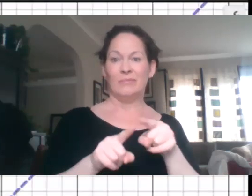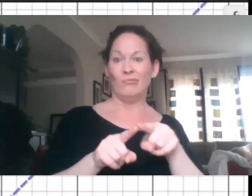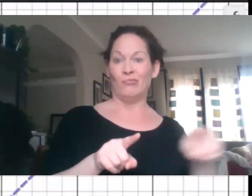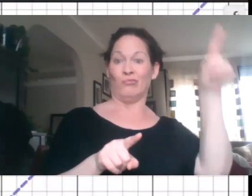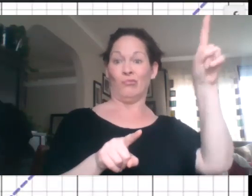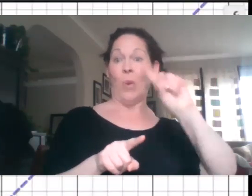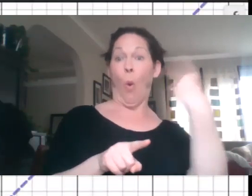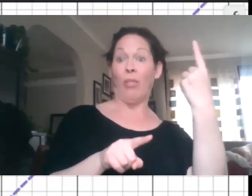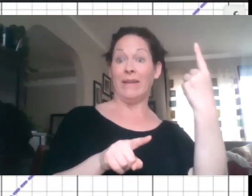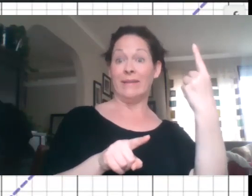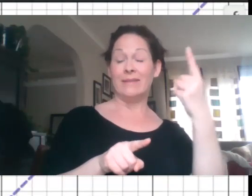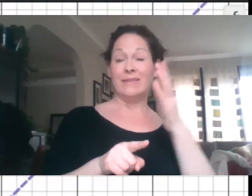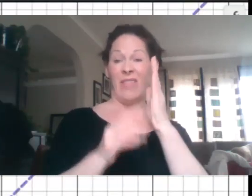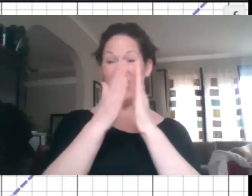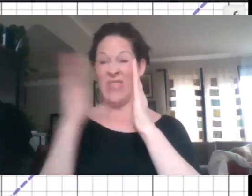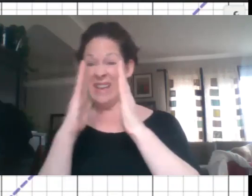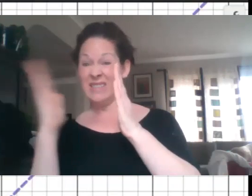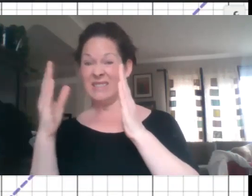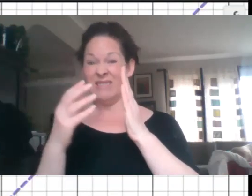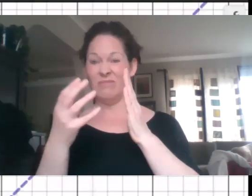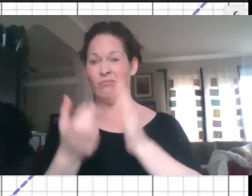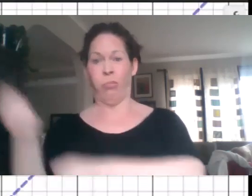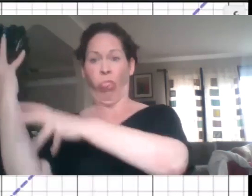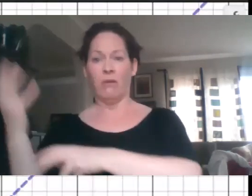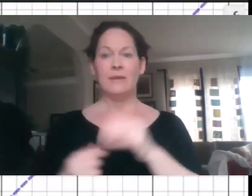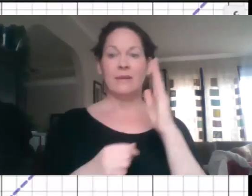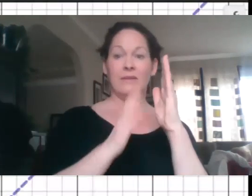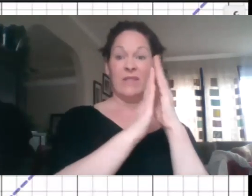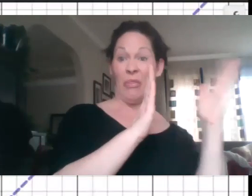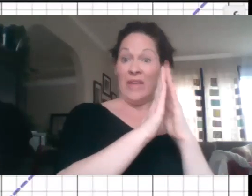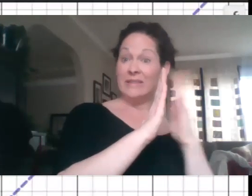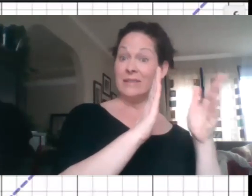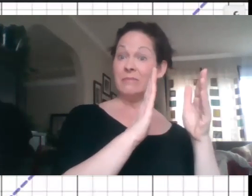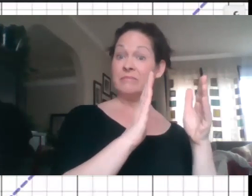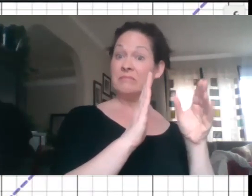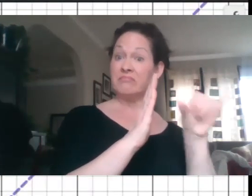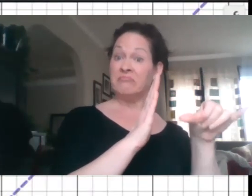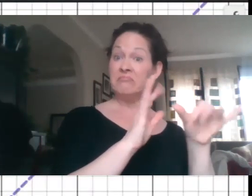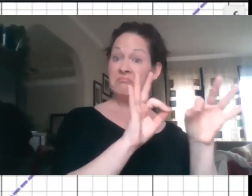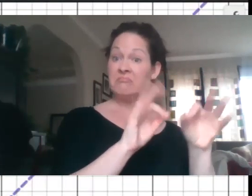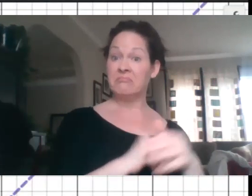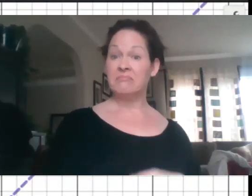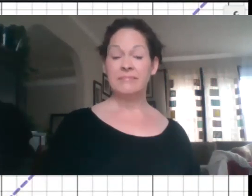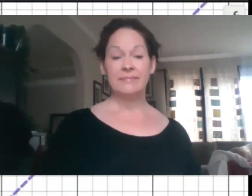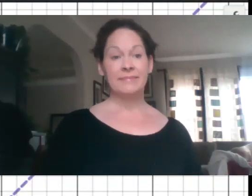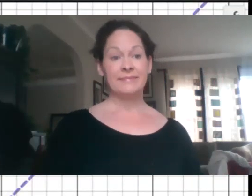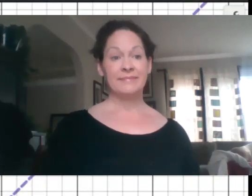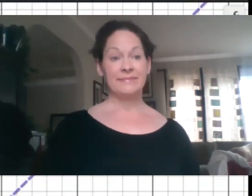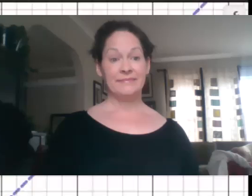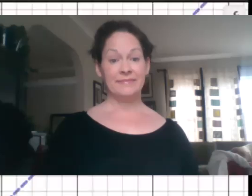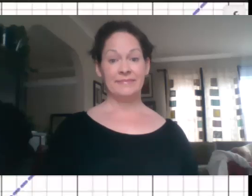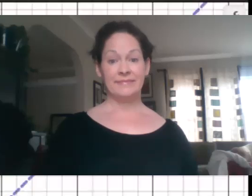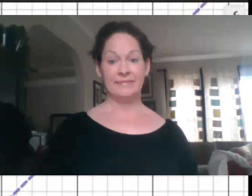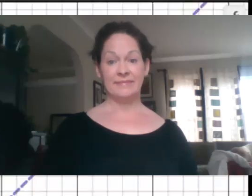only my value is less than negative 2. And there's my negative x squared root minus